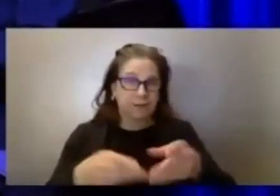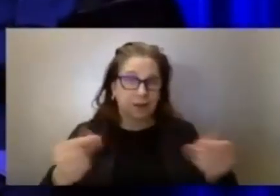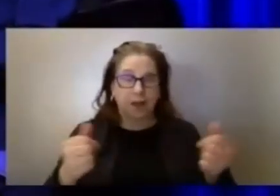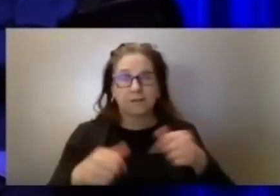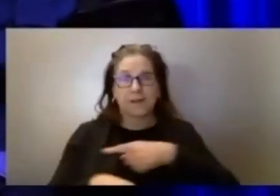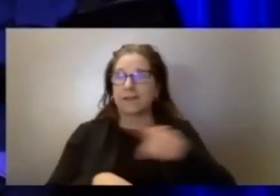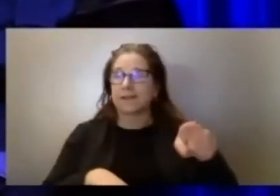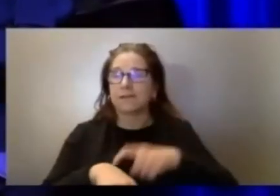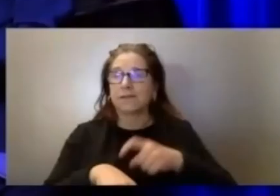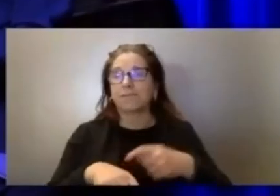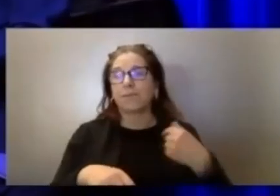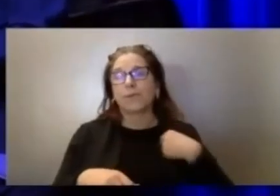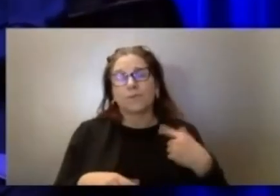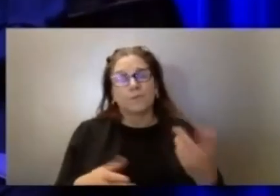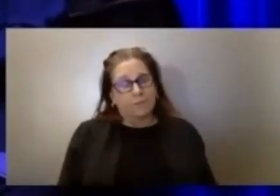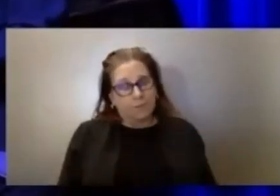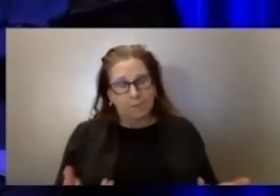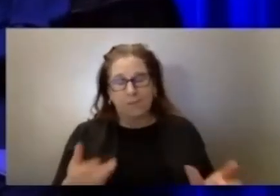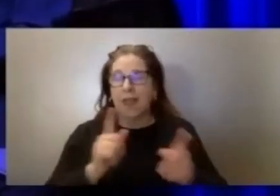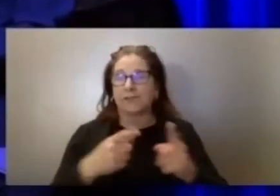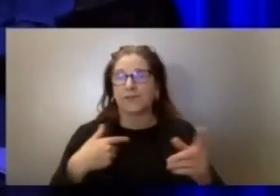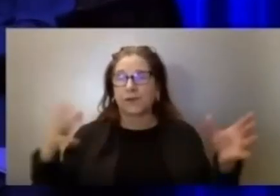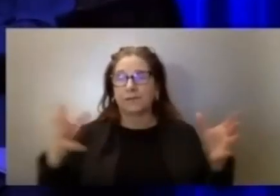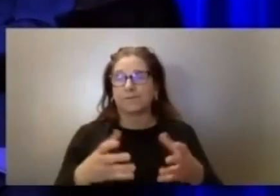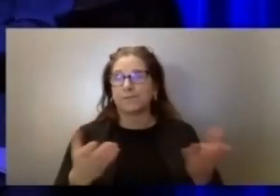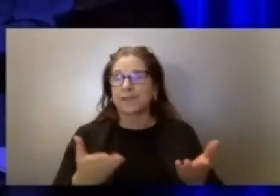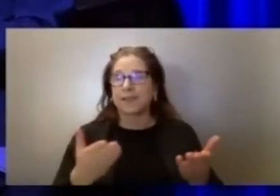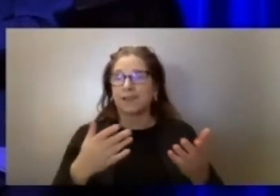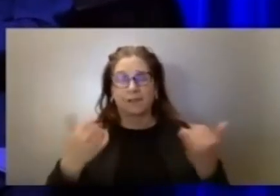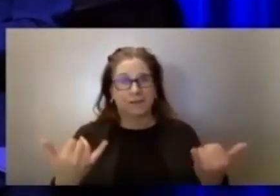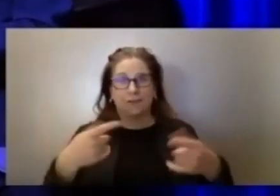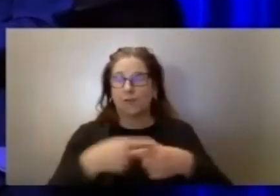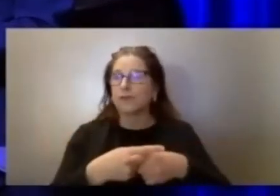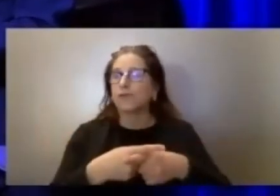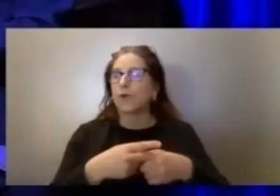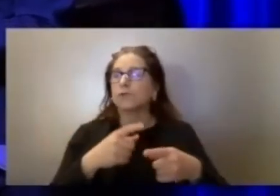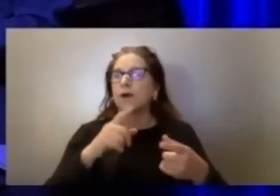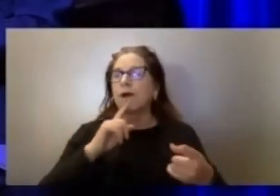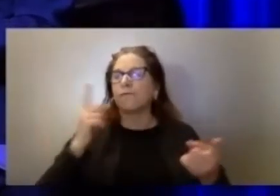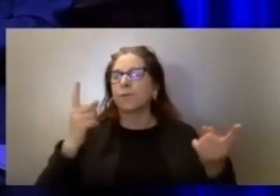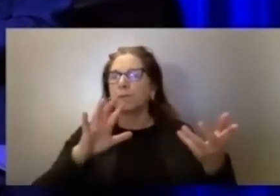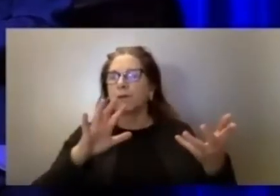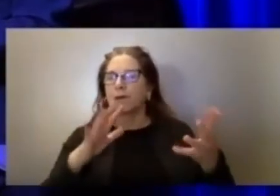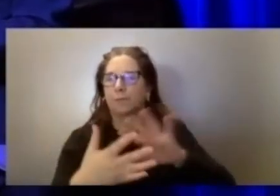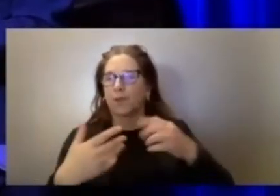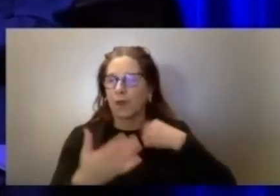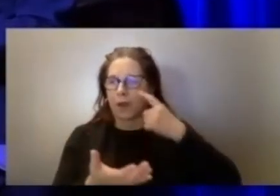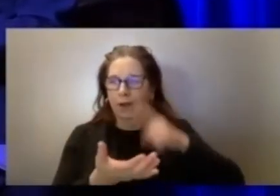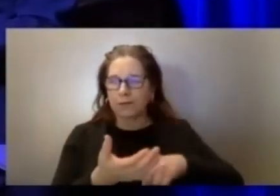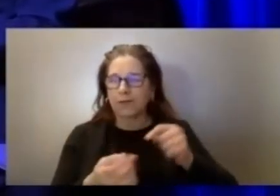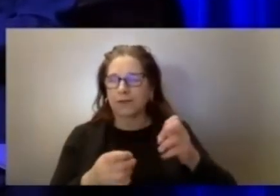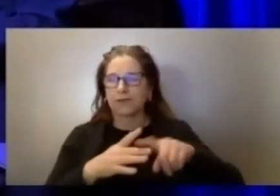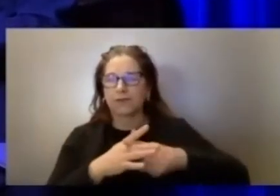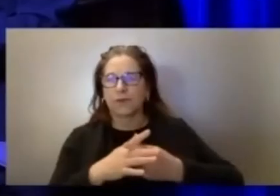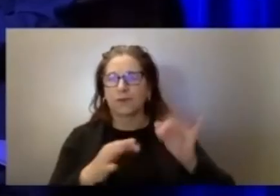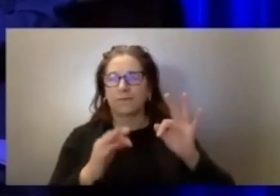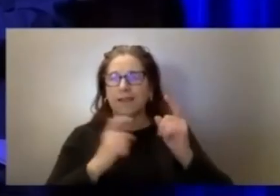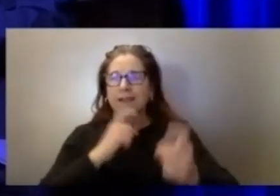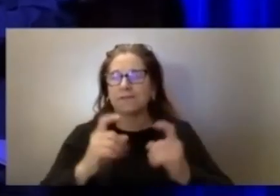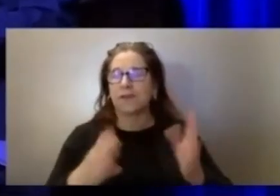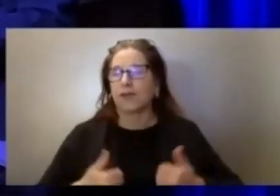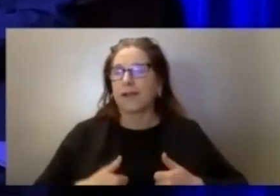times. As we gather here at this crossroads of becoming, we acknowledge the source of the gifts of our living, for